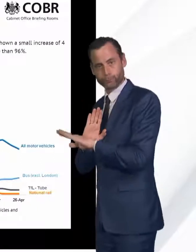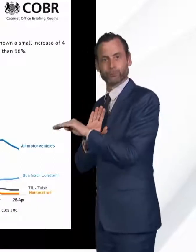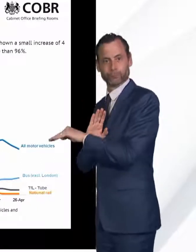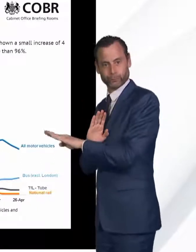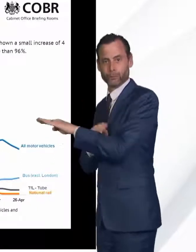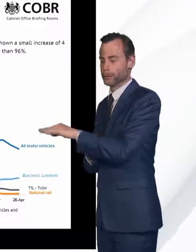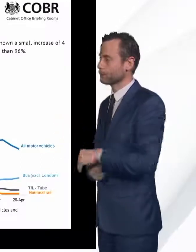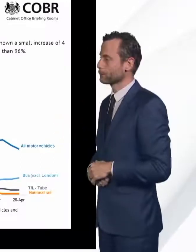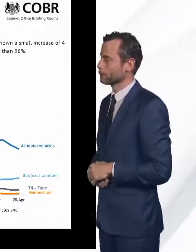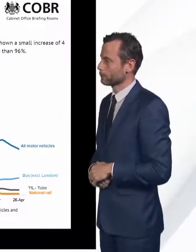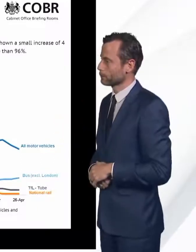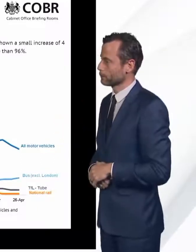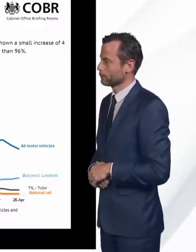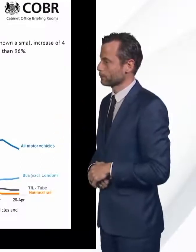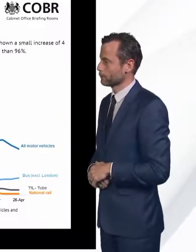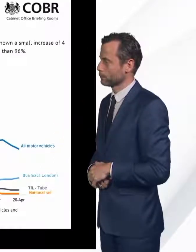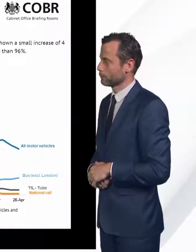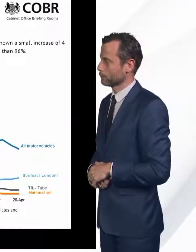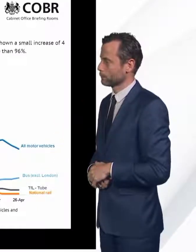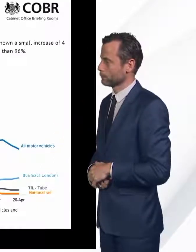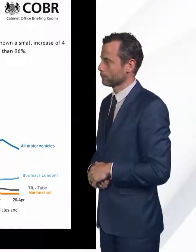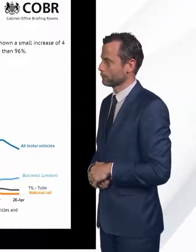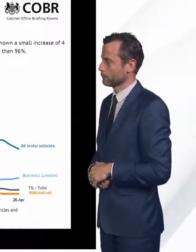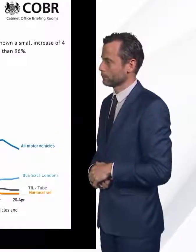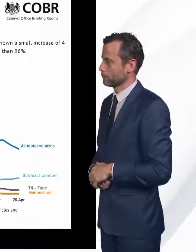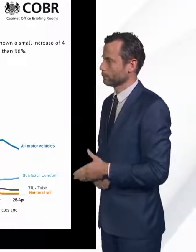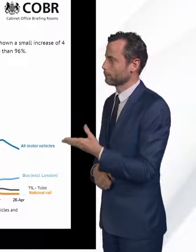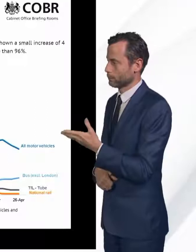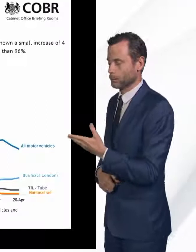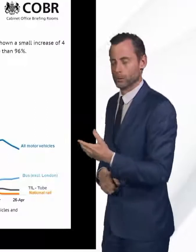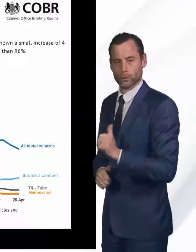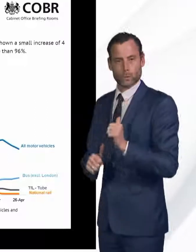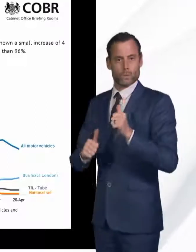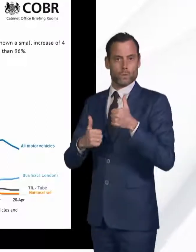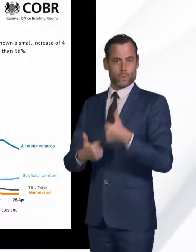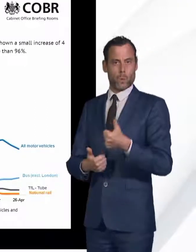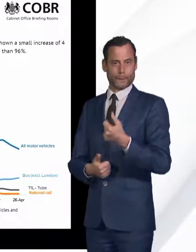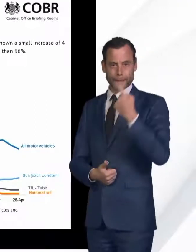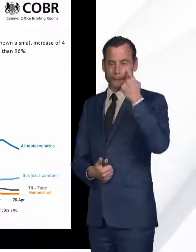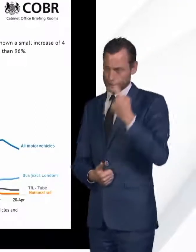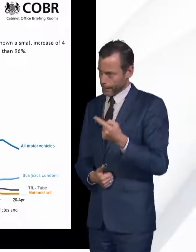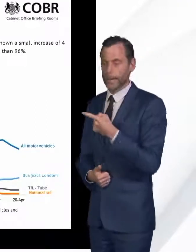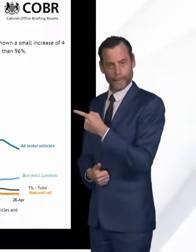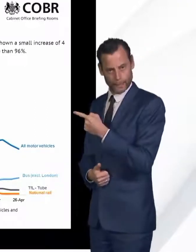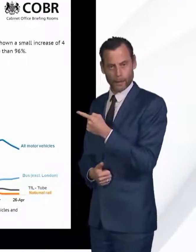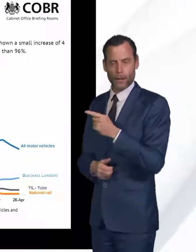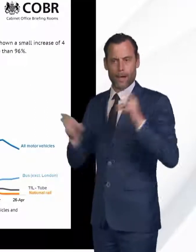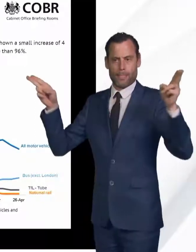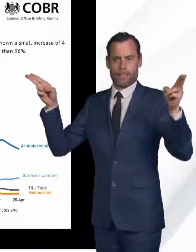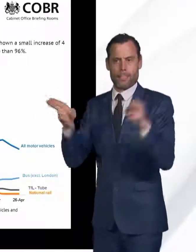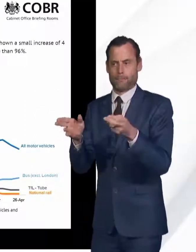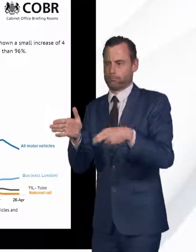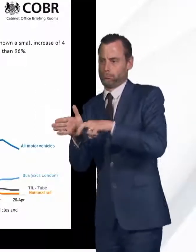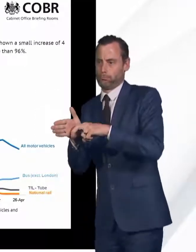week of February. So in particular, we remain pleased to see that the use of public transport